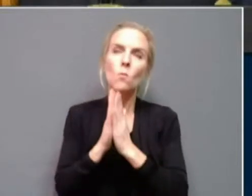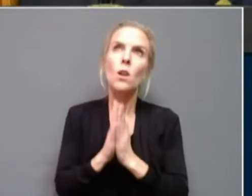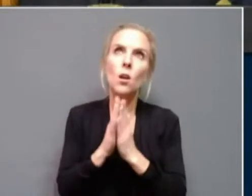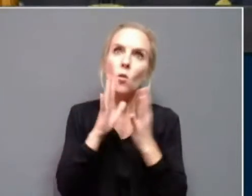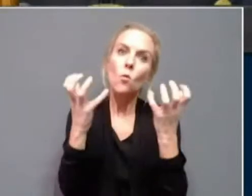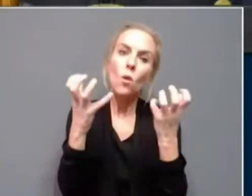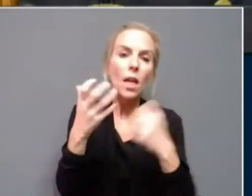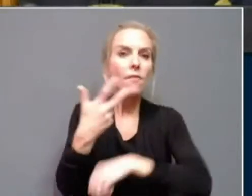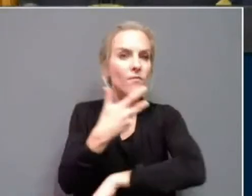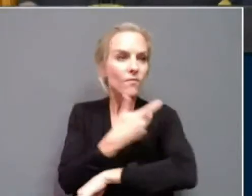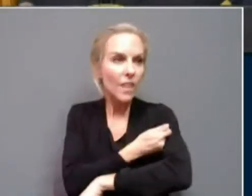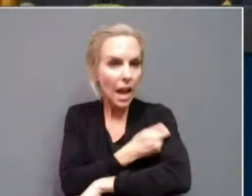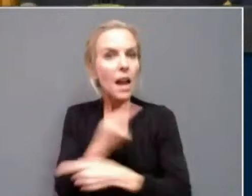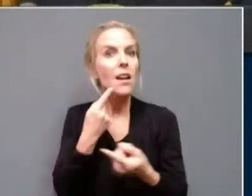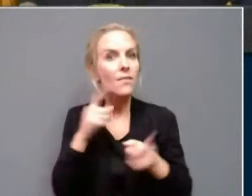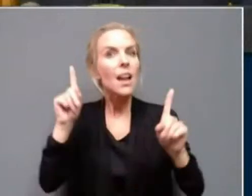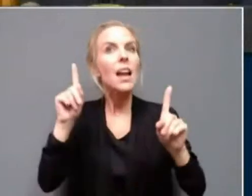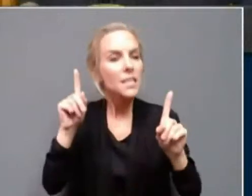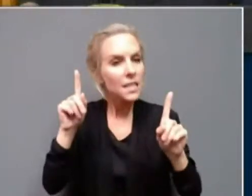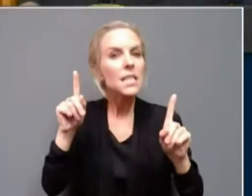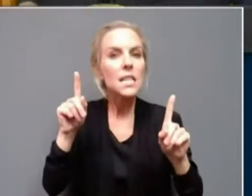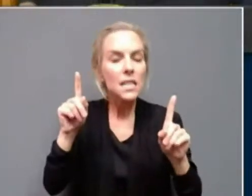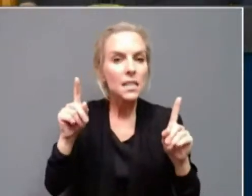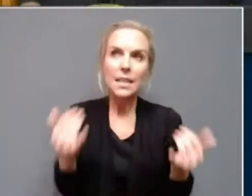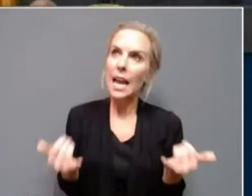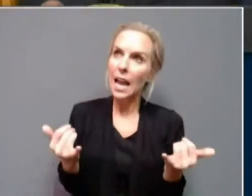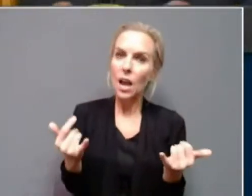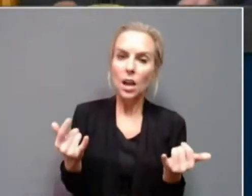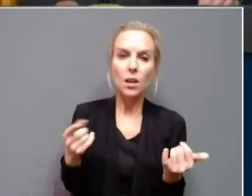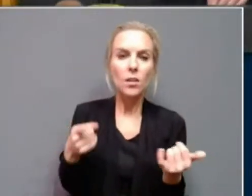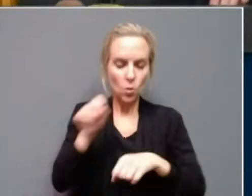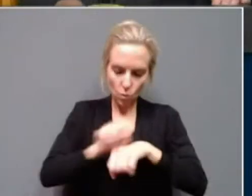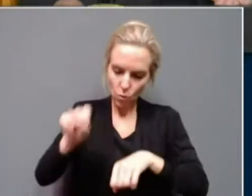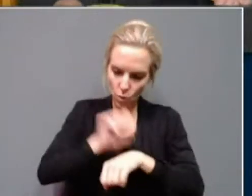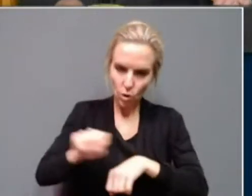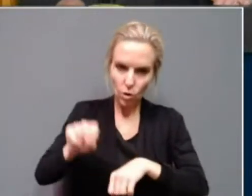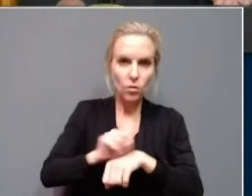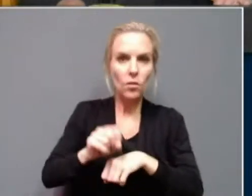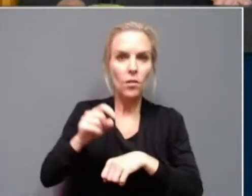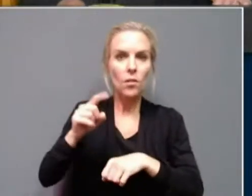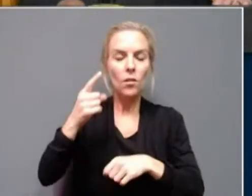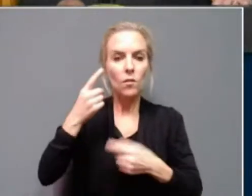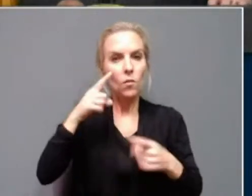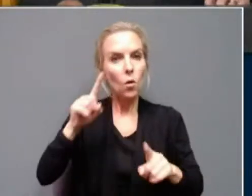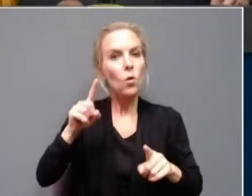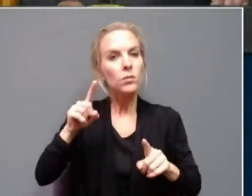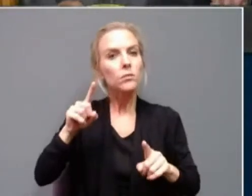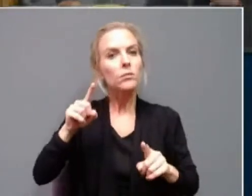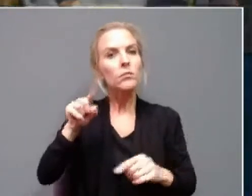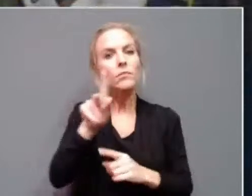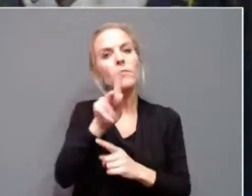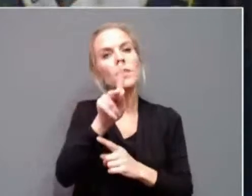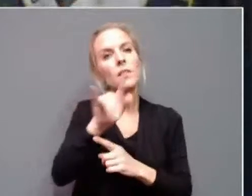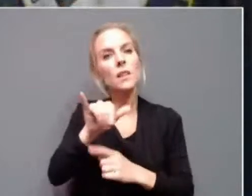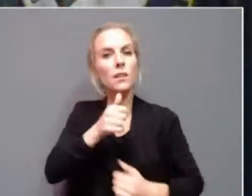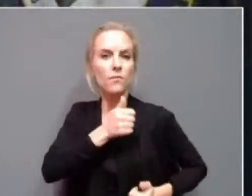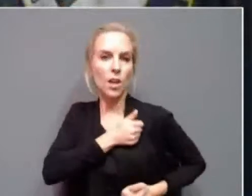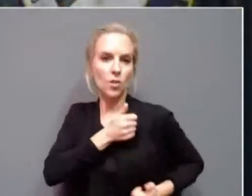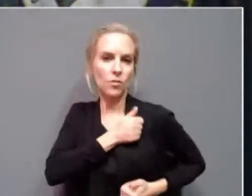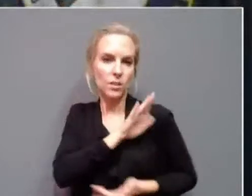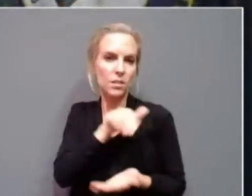as hard as they could. They were working for our Office of Kentucky Veteran Centers. They were